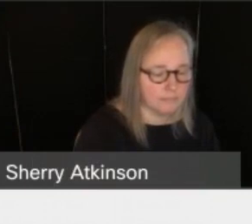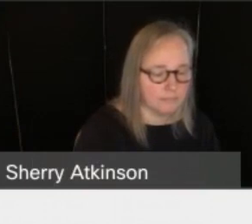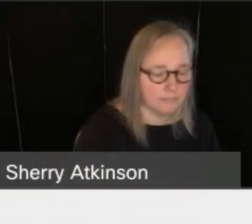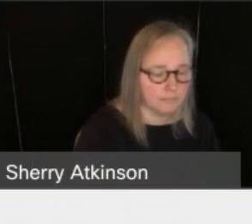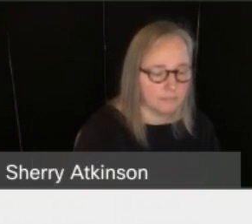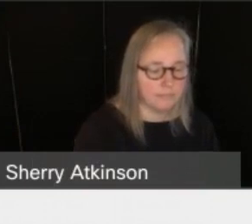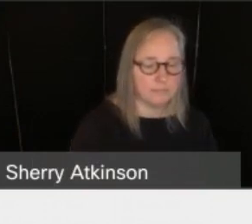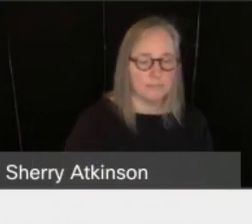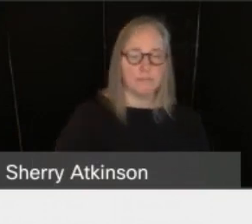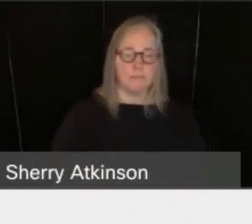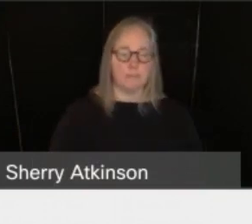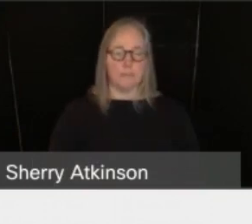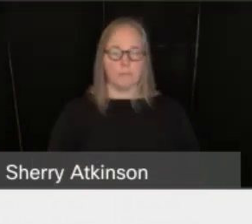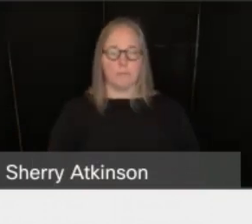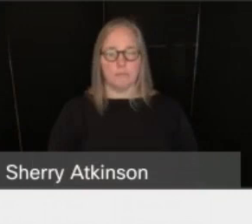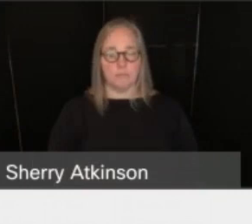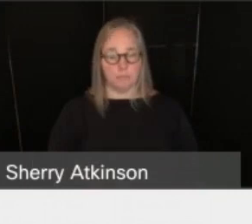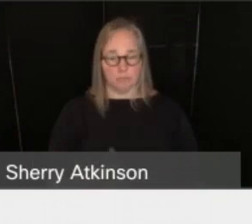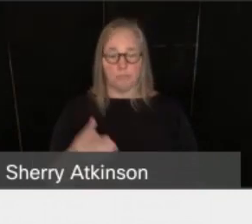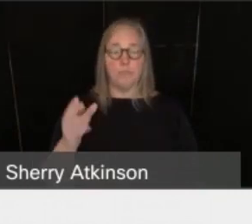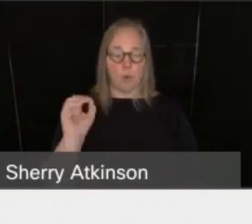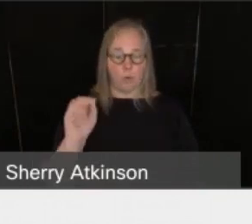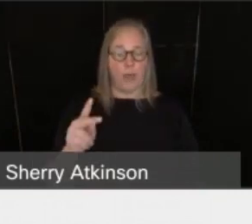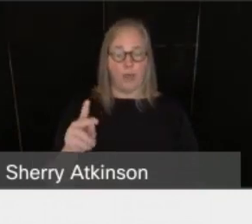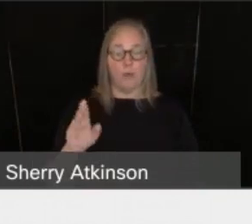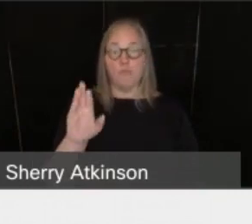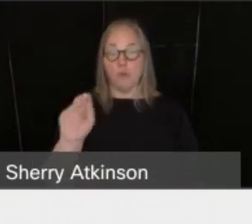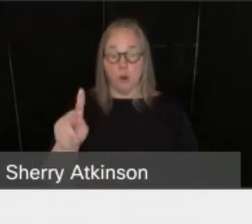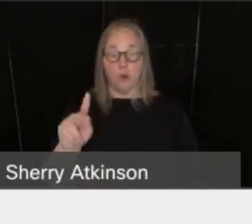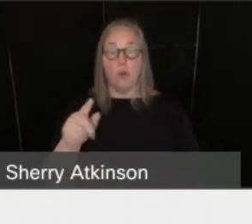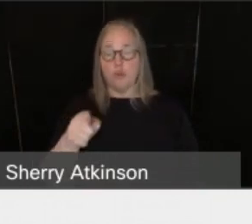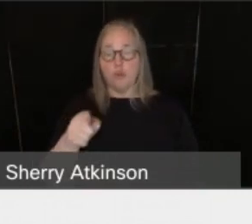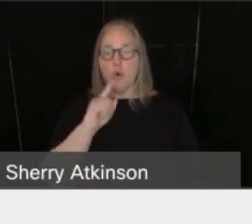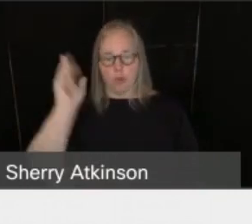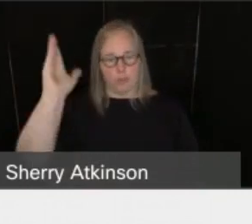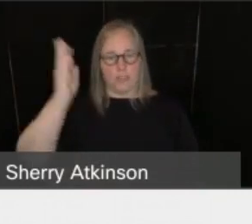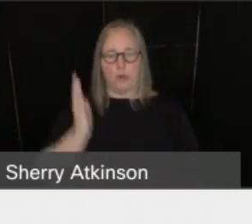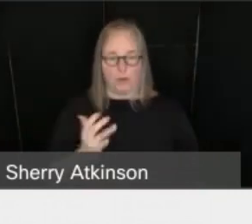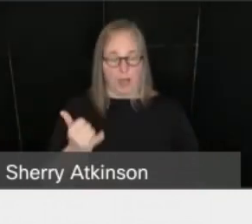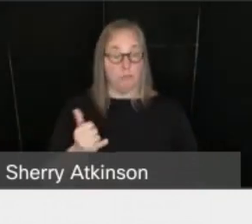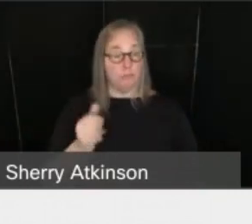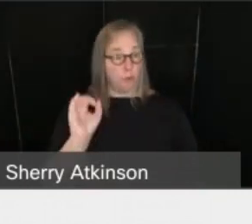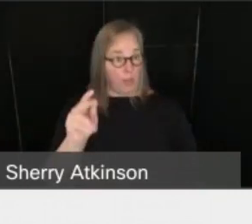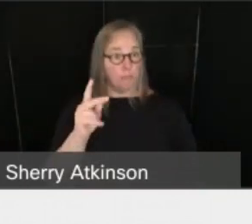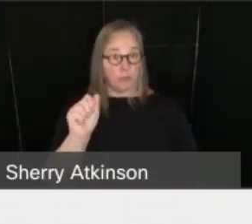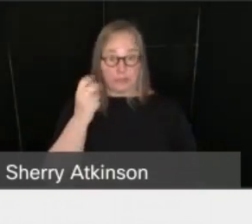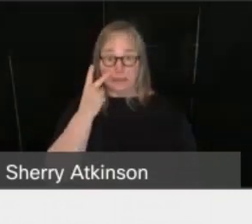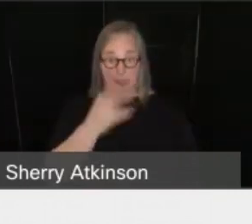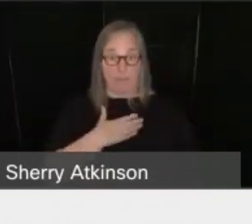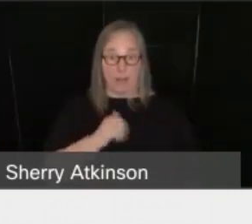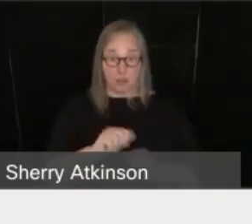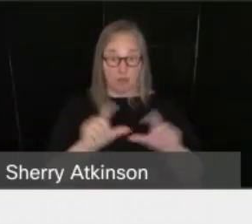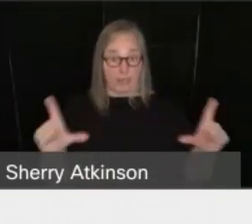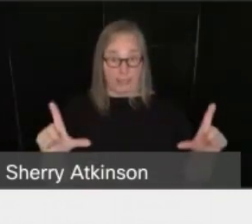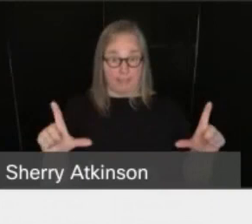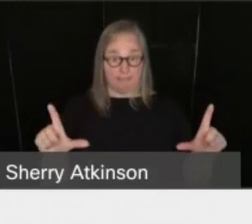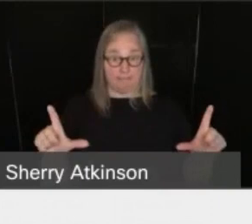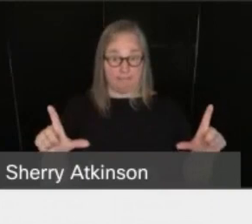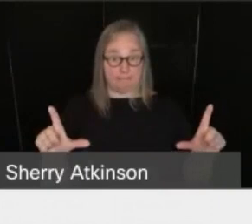Group, you order presented now. Okay, and can you see my my screen?